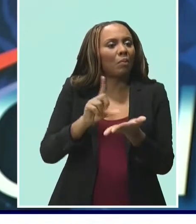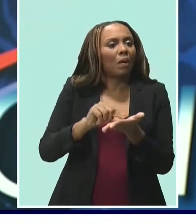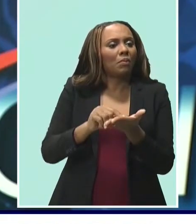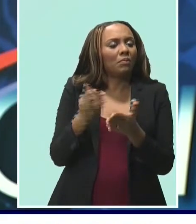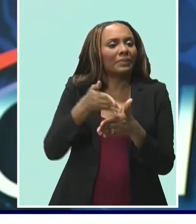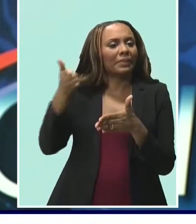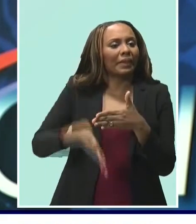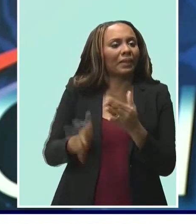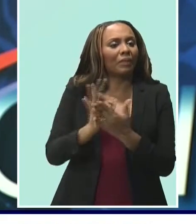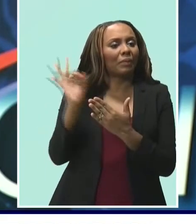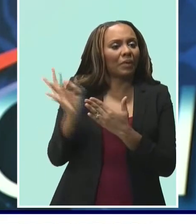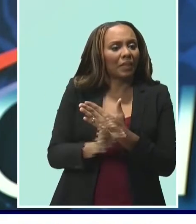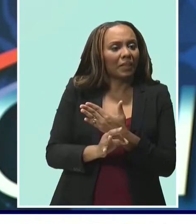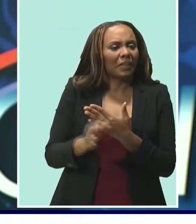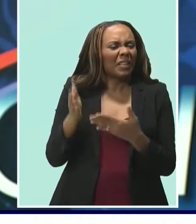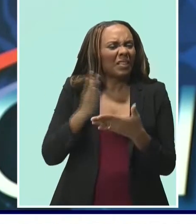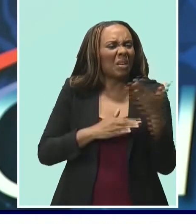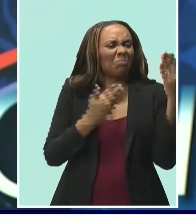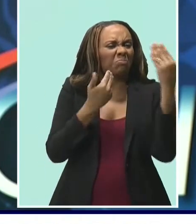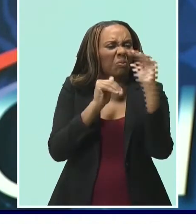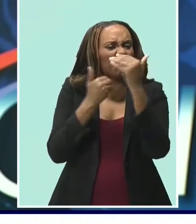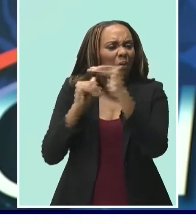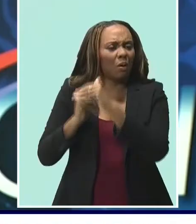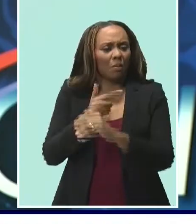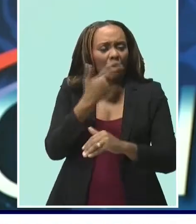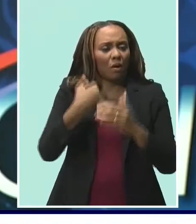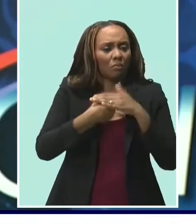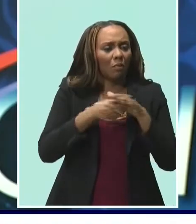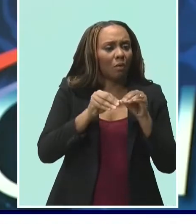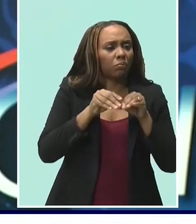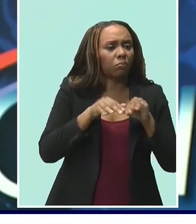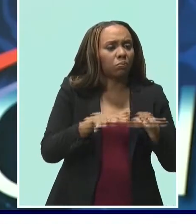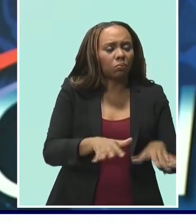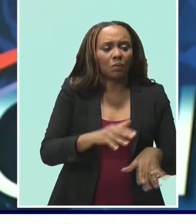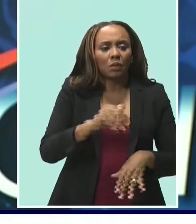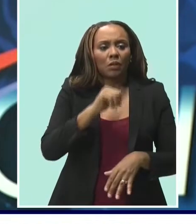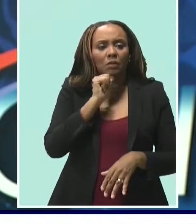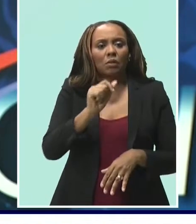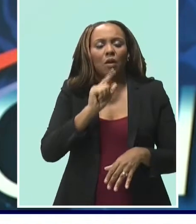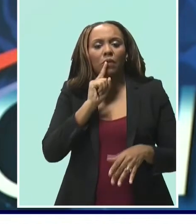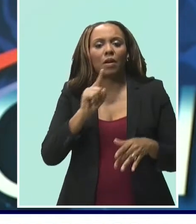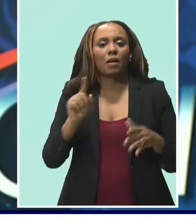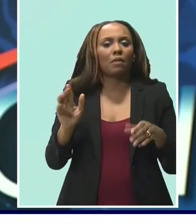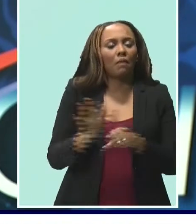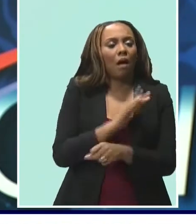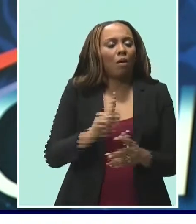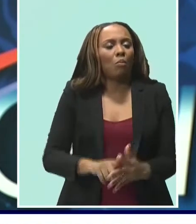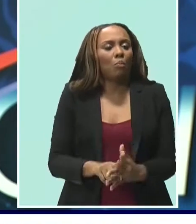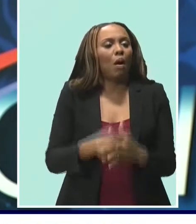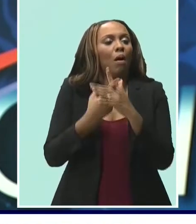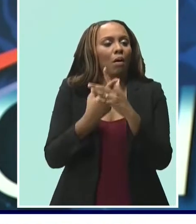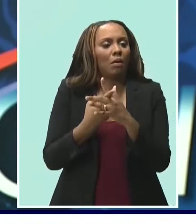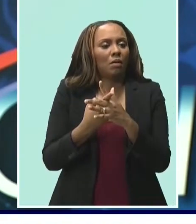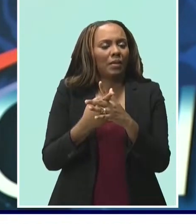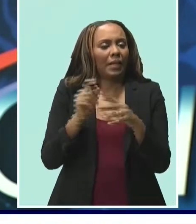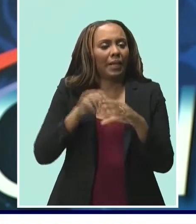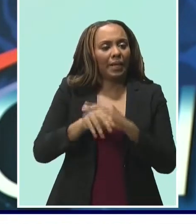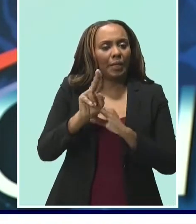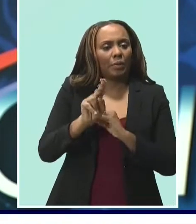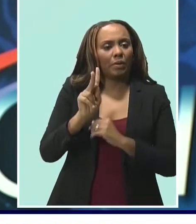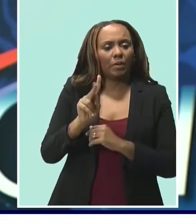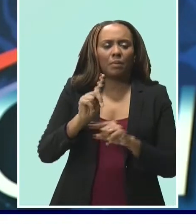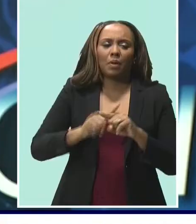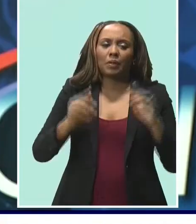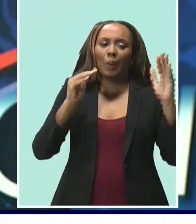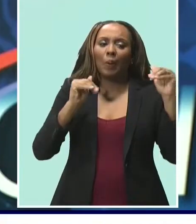and while restrictions due to the COVID-19 pandemic have prevented an official launch in the UK, she's hoping to do so eventually